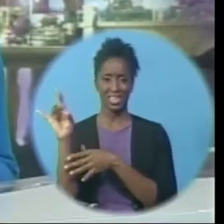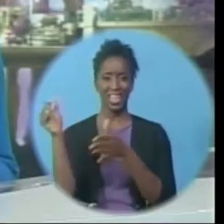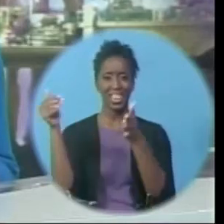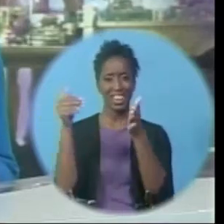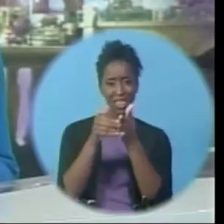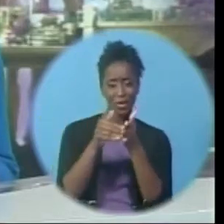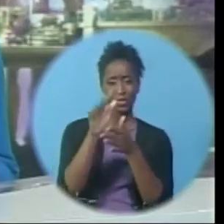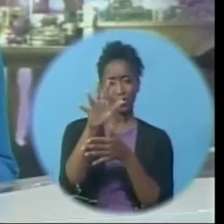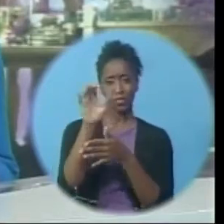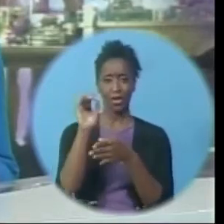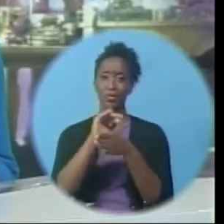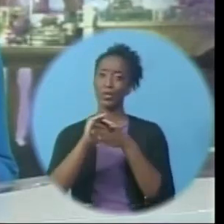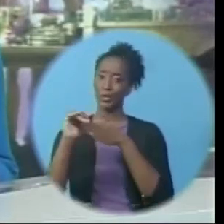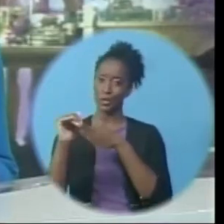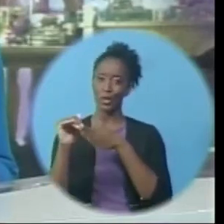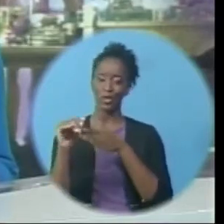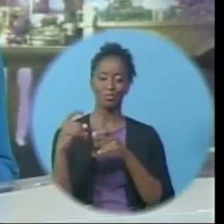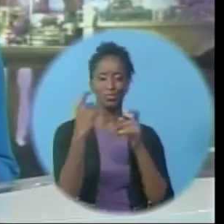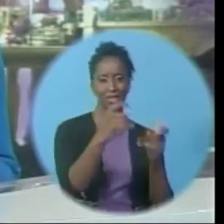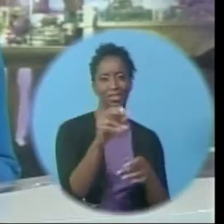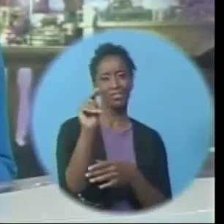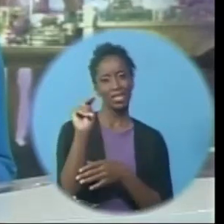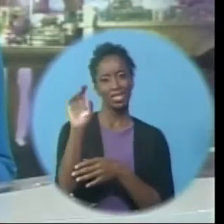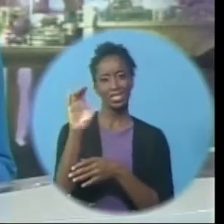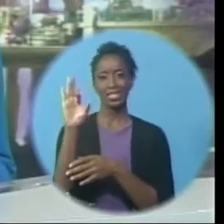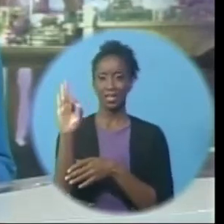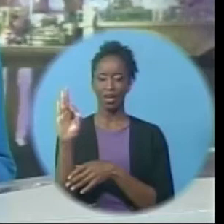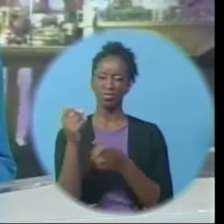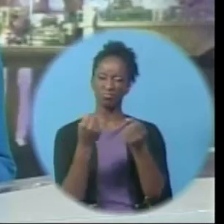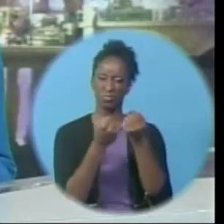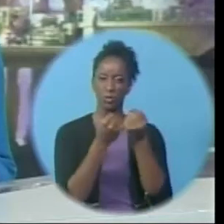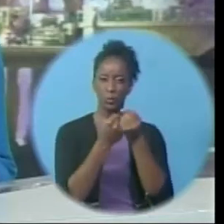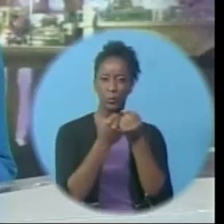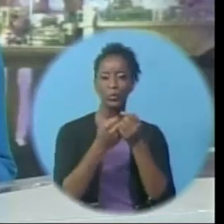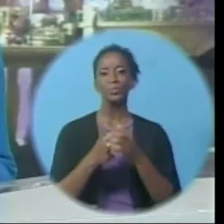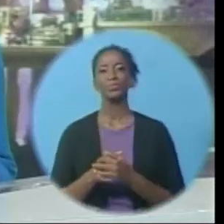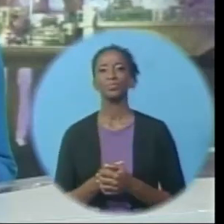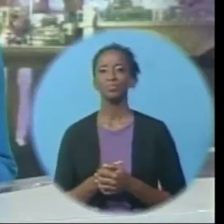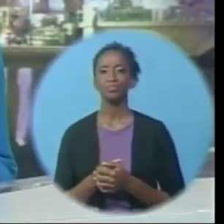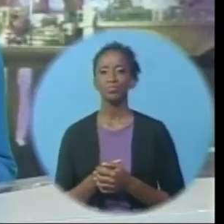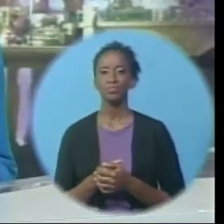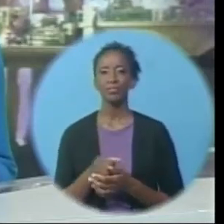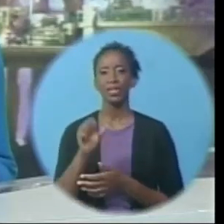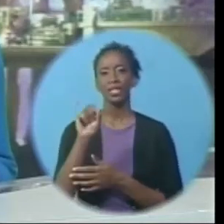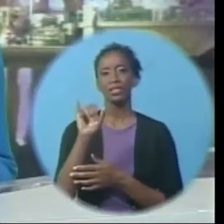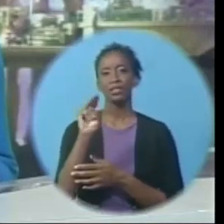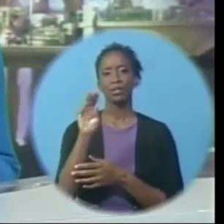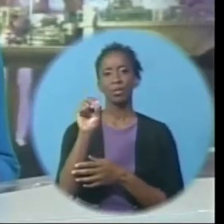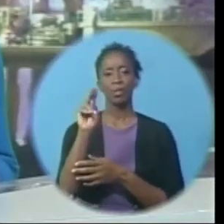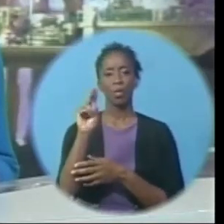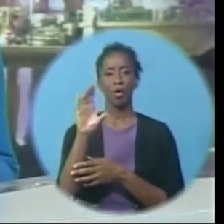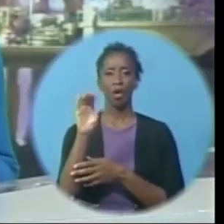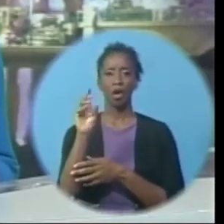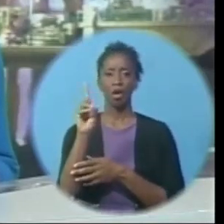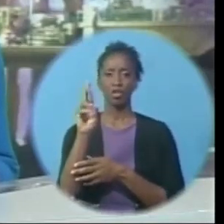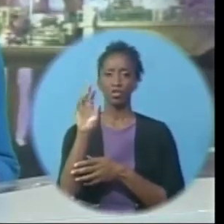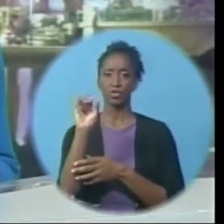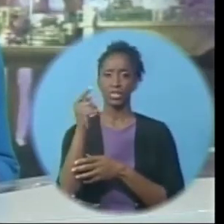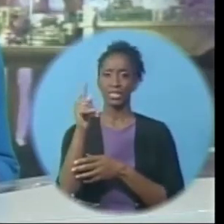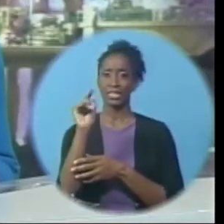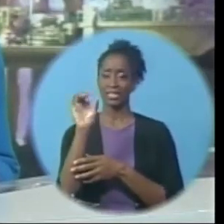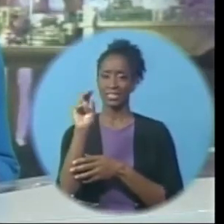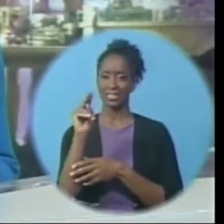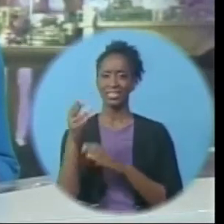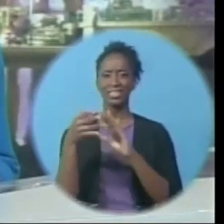$78,500 check to the NCF for the event. Corporate communications specialist Simone Codrington says this year they've changed